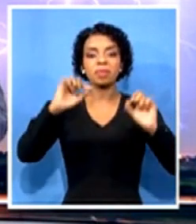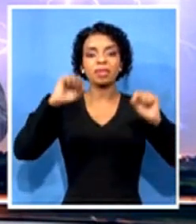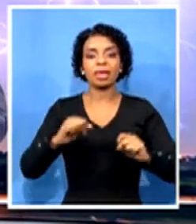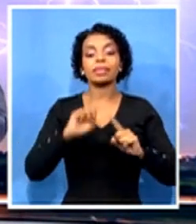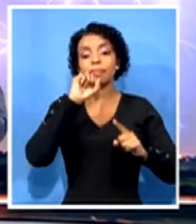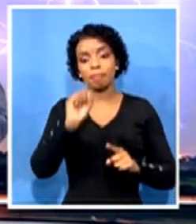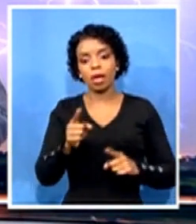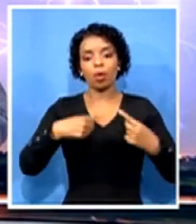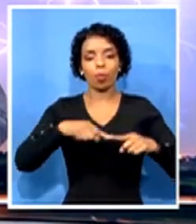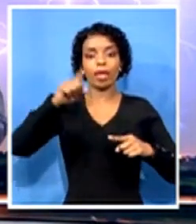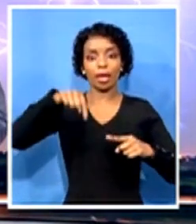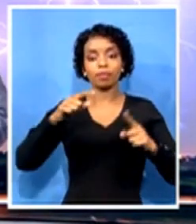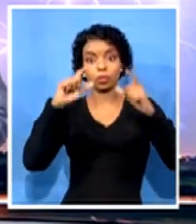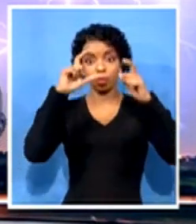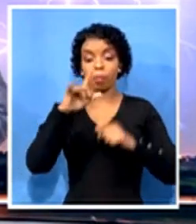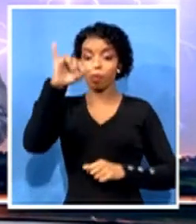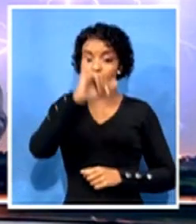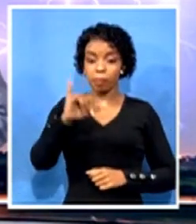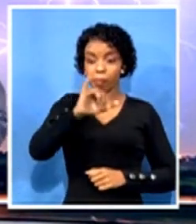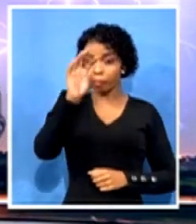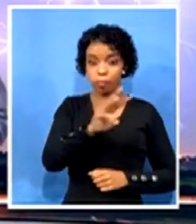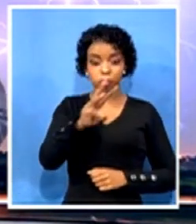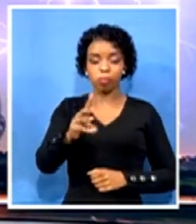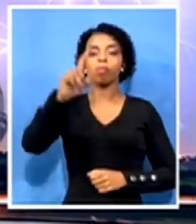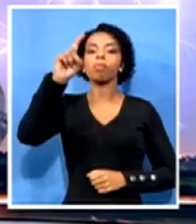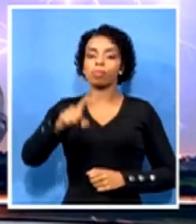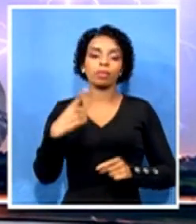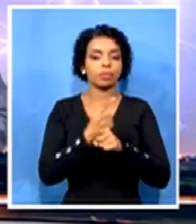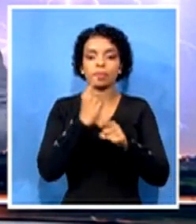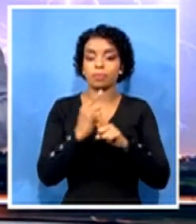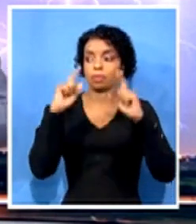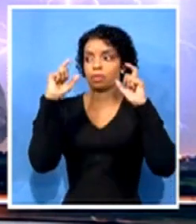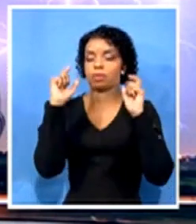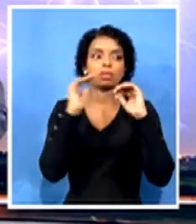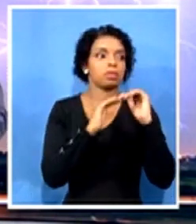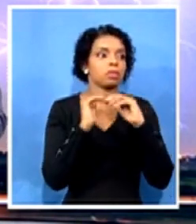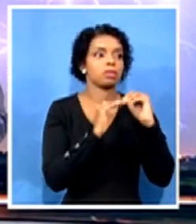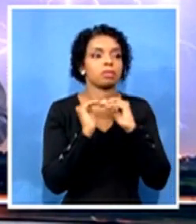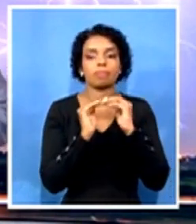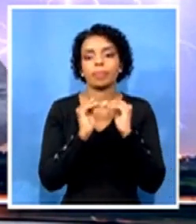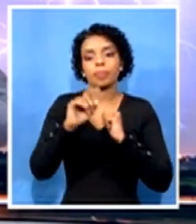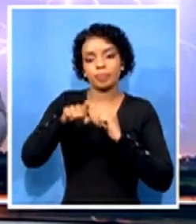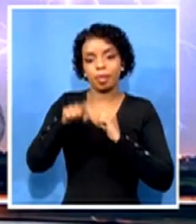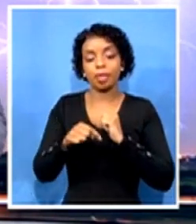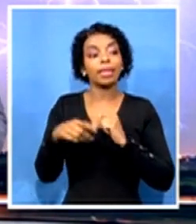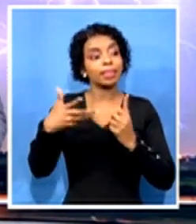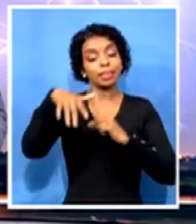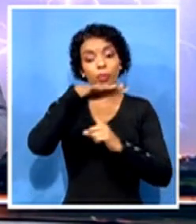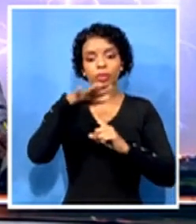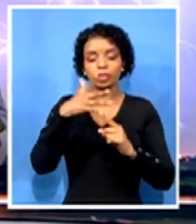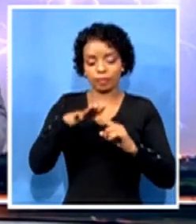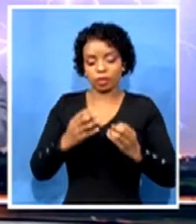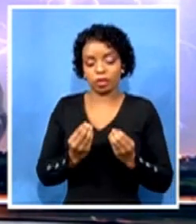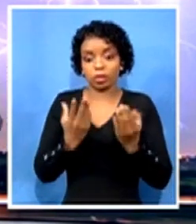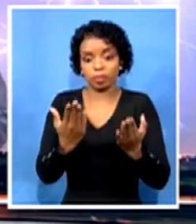we need to remain alert and adhere to the conditions that have been provided. Like, you need to remain indoors, and again, you need